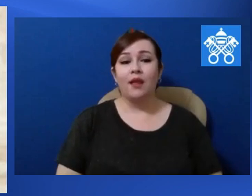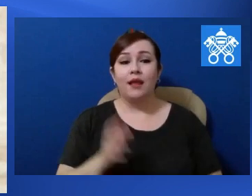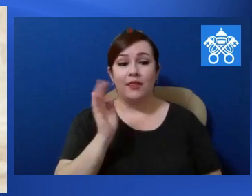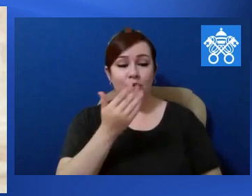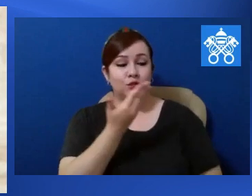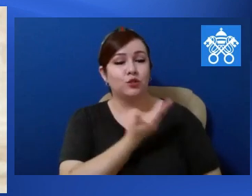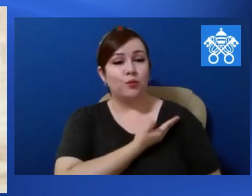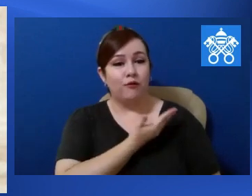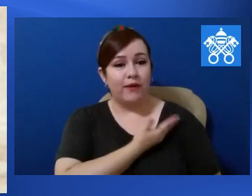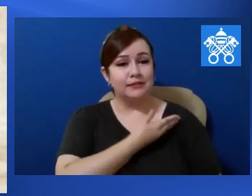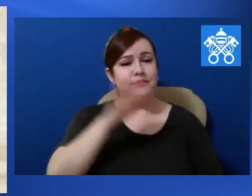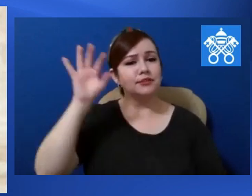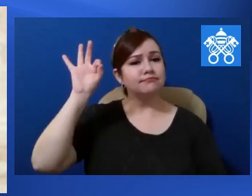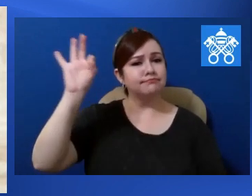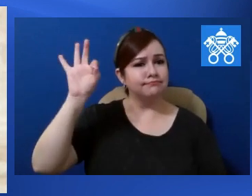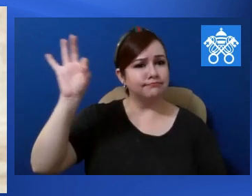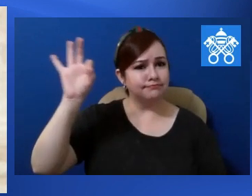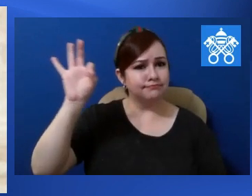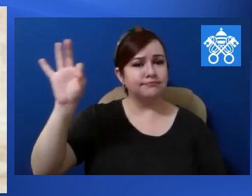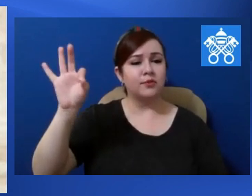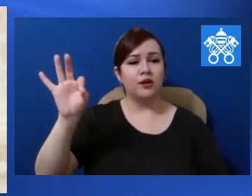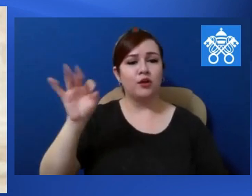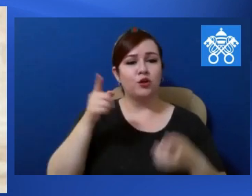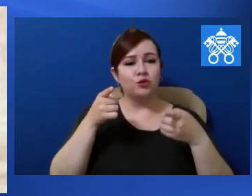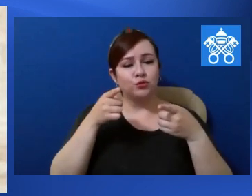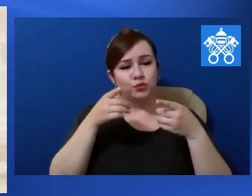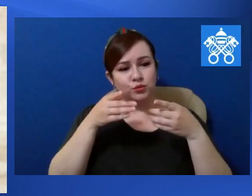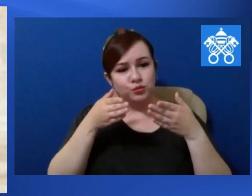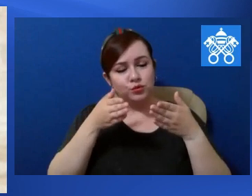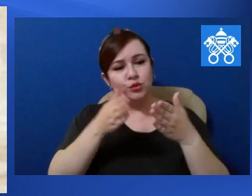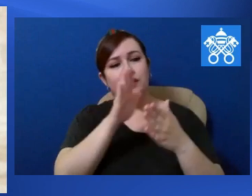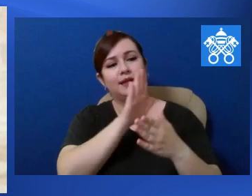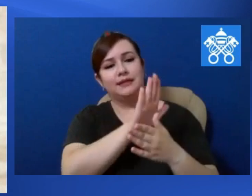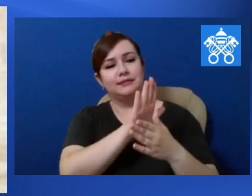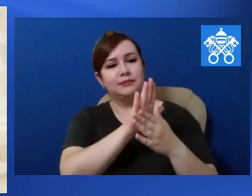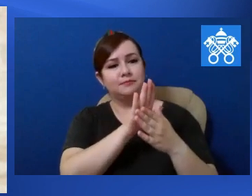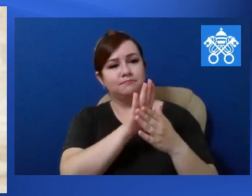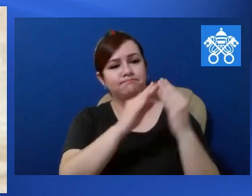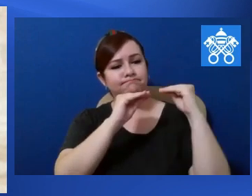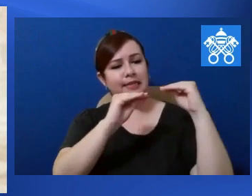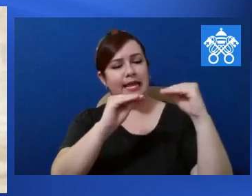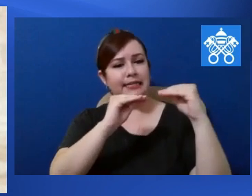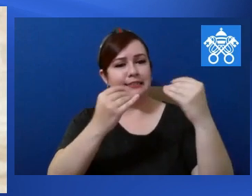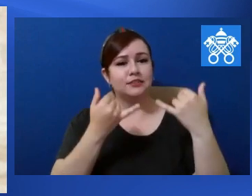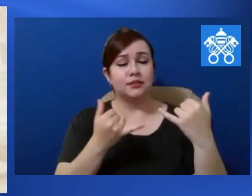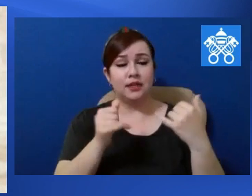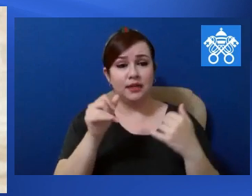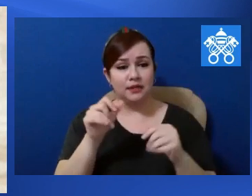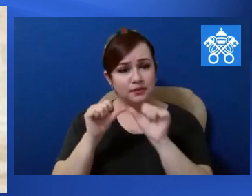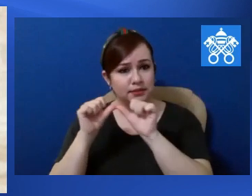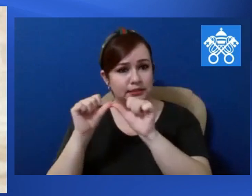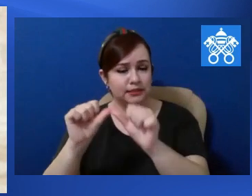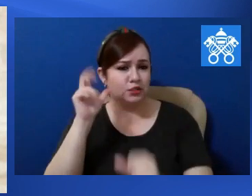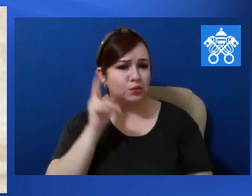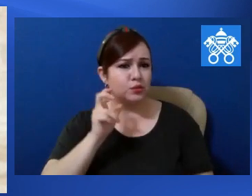Those were the words of our Holy Father, Pope Francis, during the catechesis of this morning. Let's continue